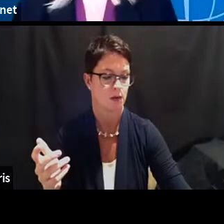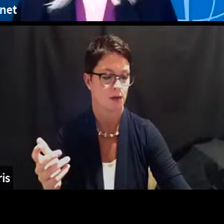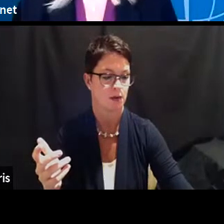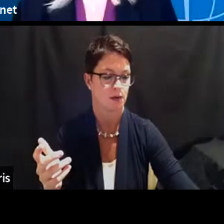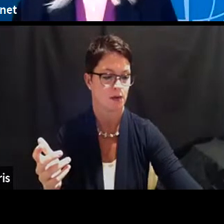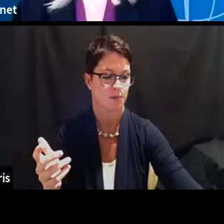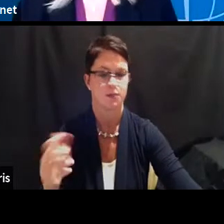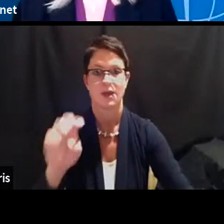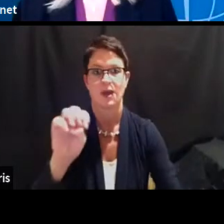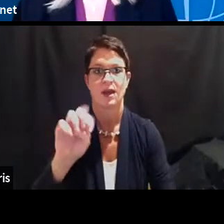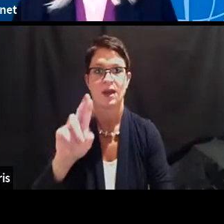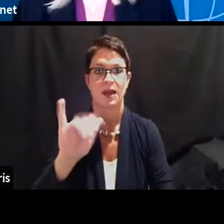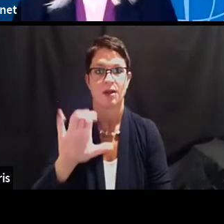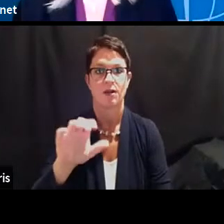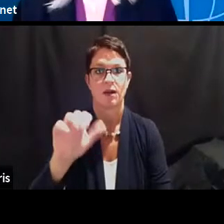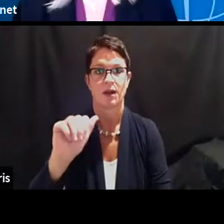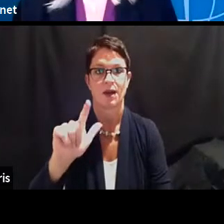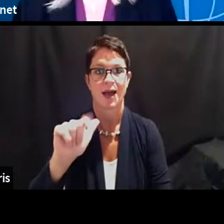Eric Alexander?